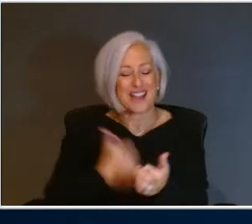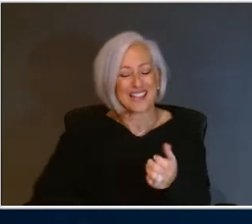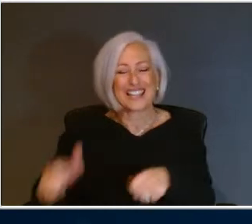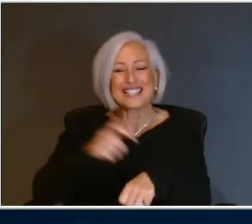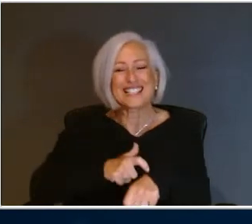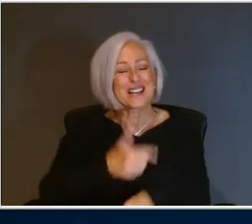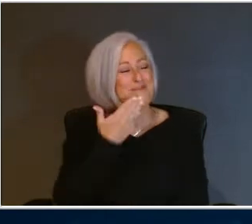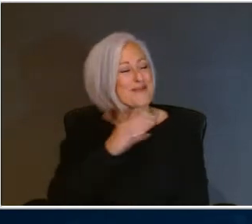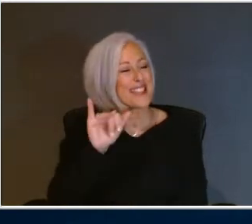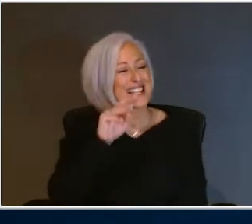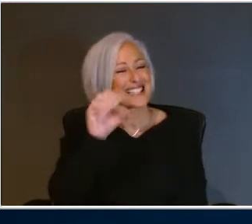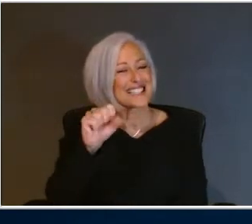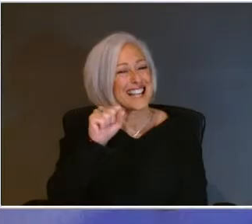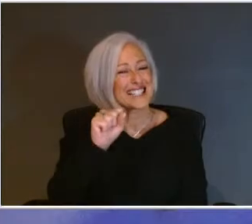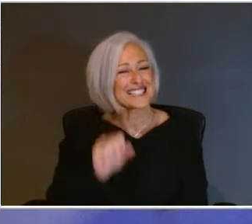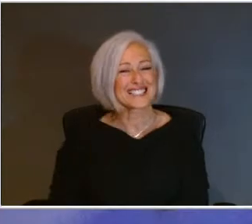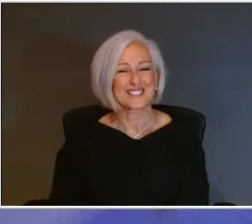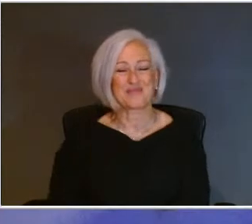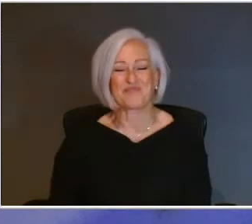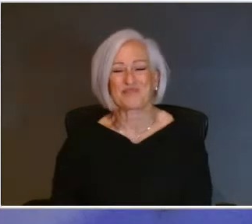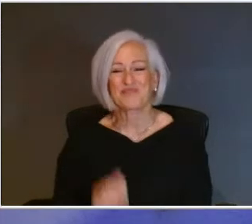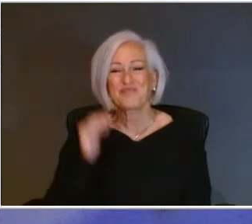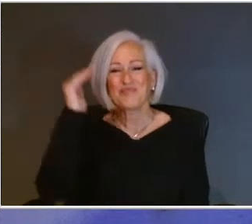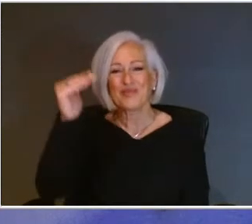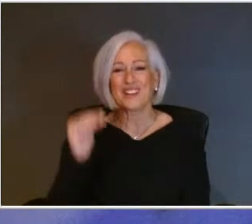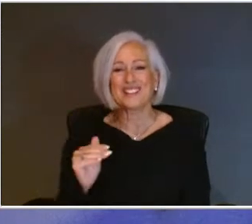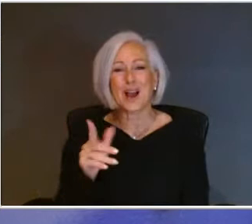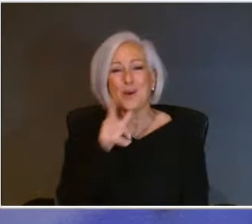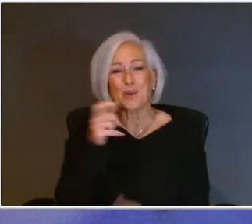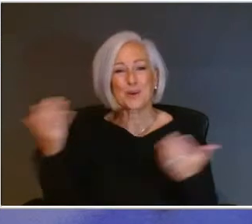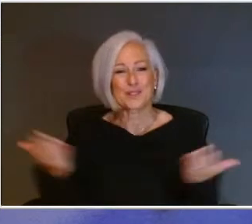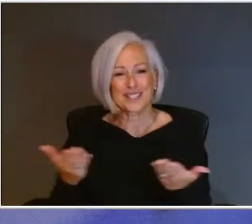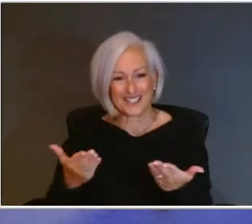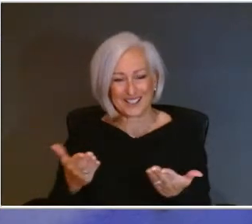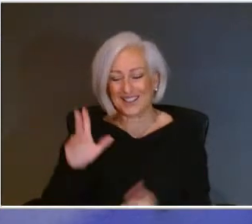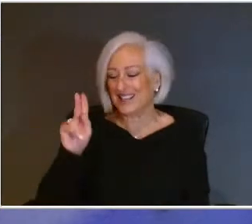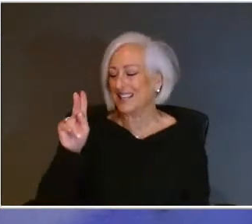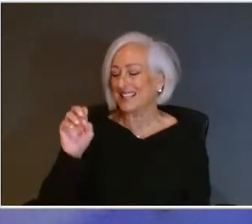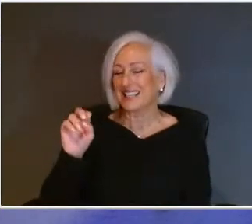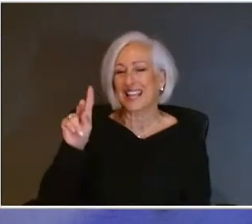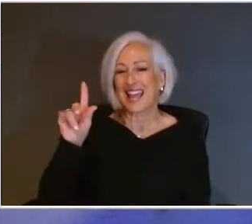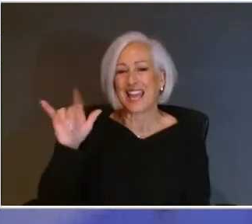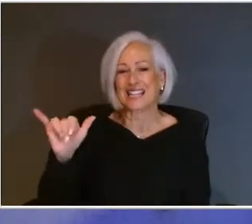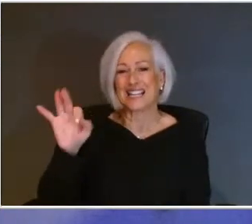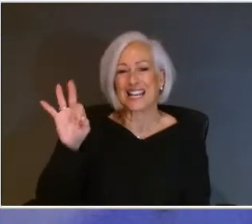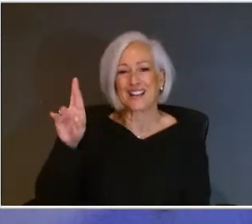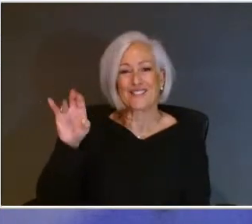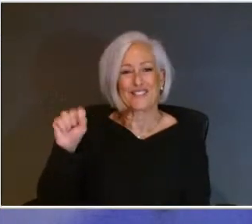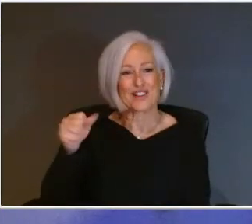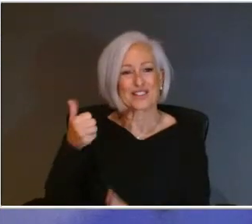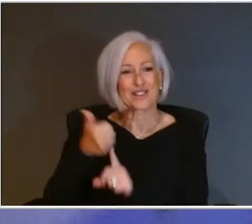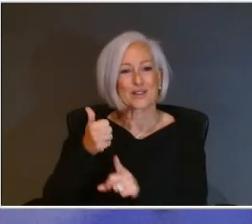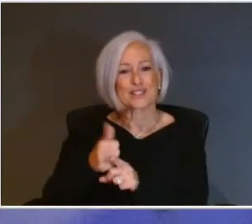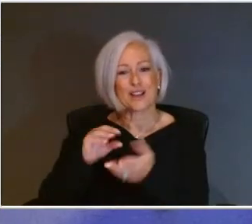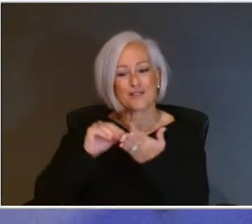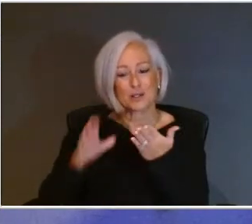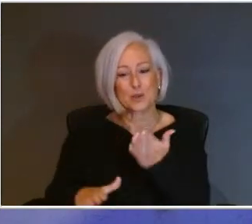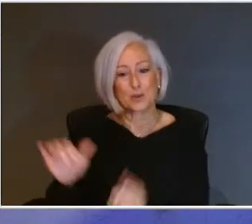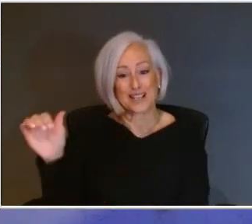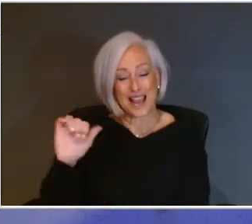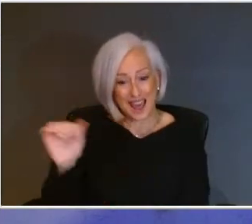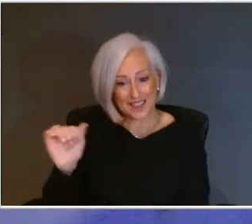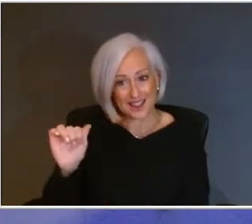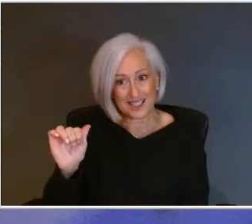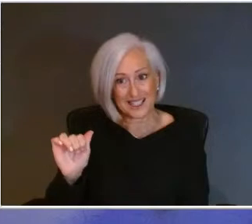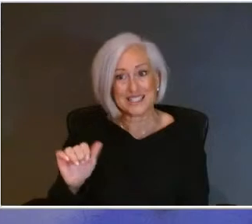Jess. Let's turn to our guest now this morning. Kennedy Ferris is a student athlete at the University of Kansas. She has played for the Jayhawks volleyball team all